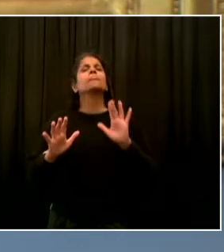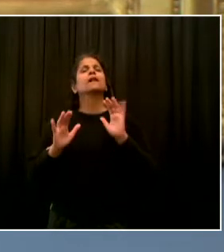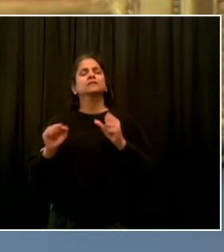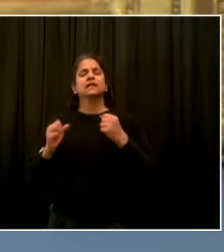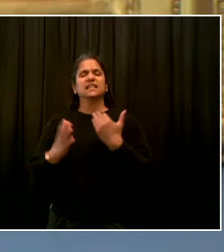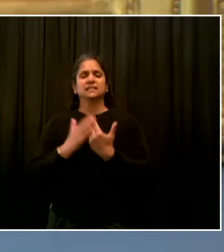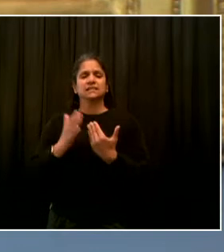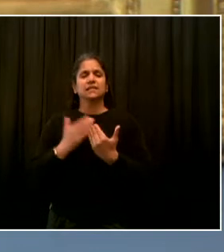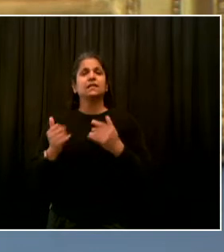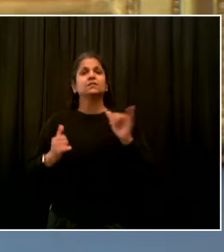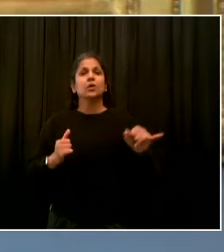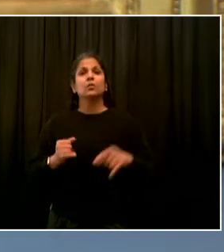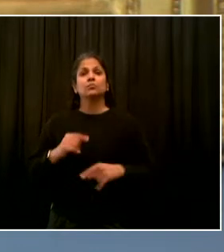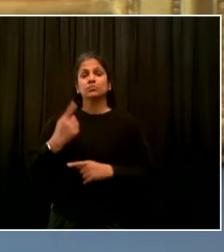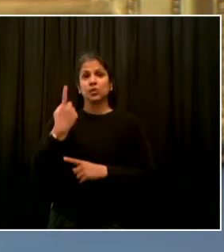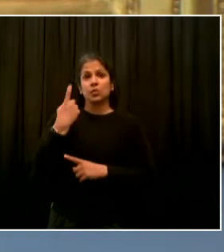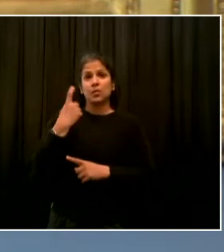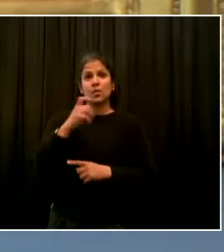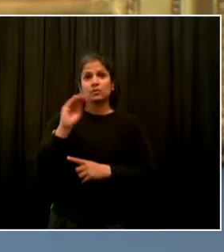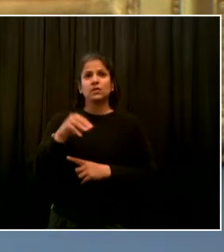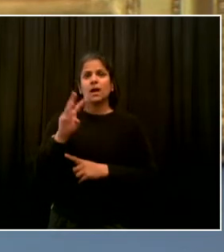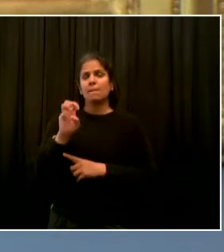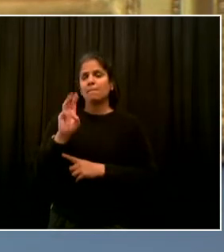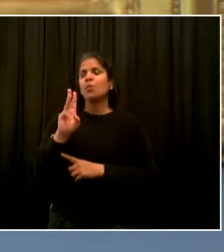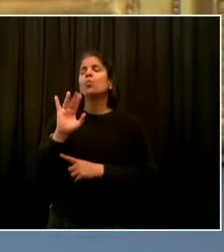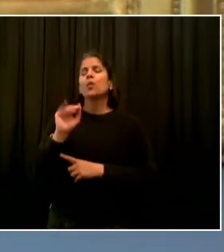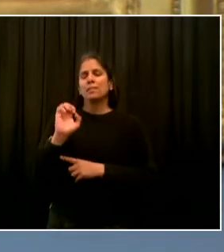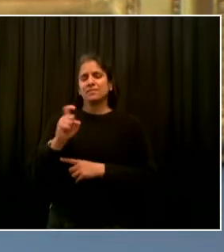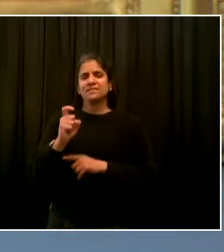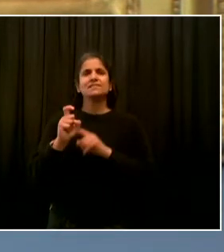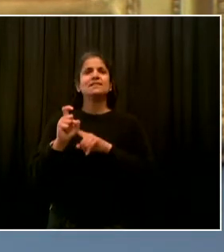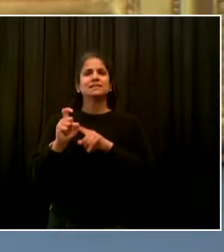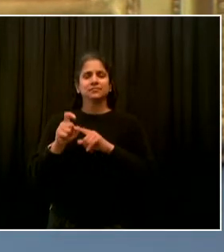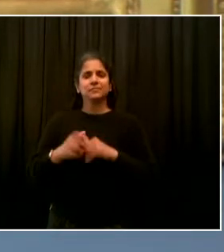WebEx. We'll go to Costanza from CBS.